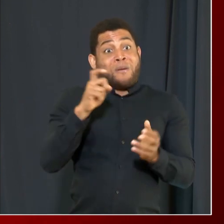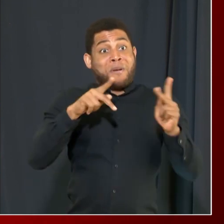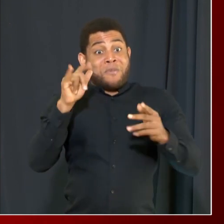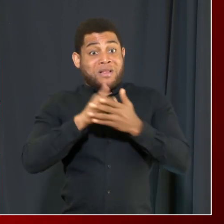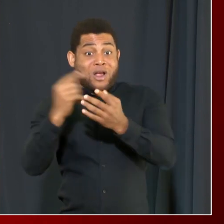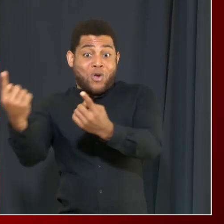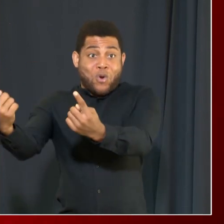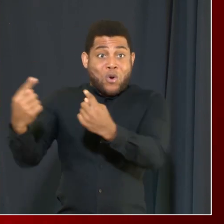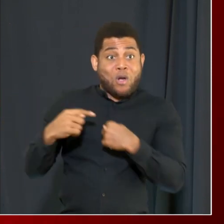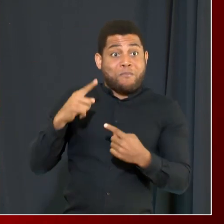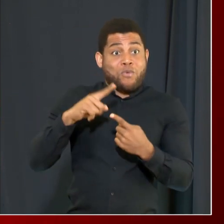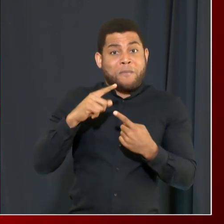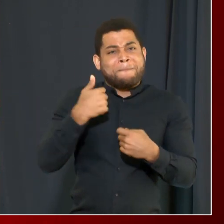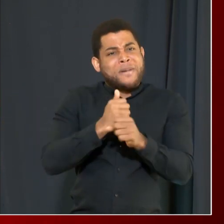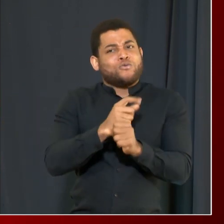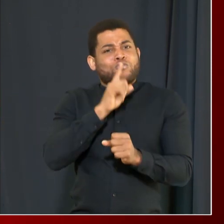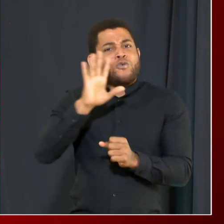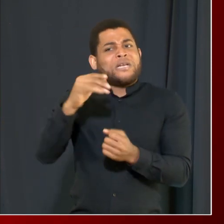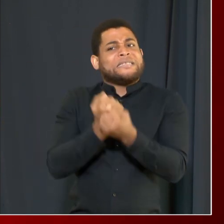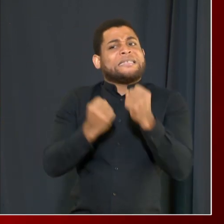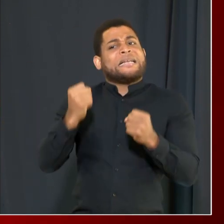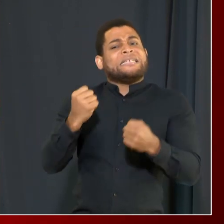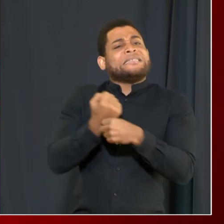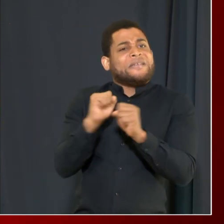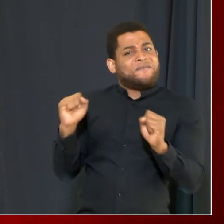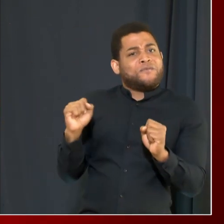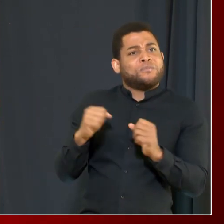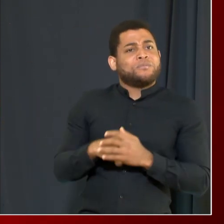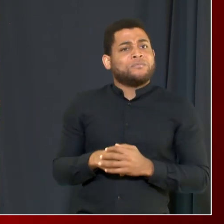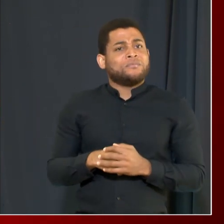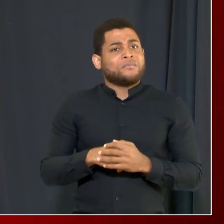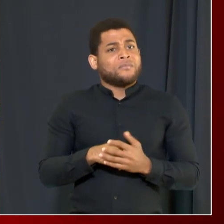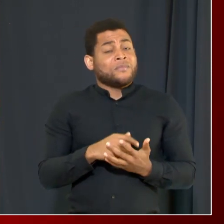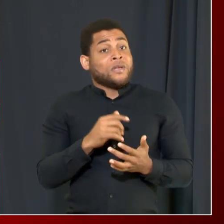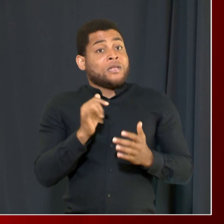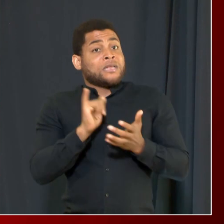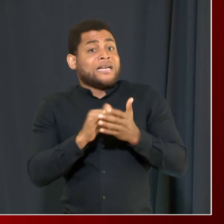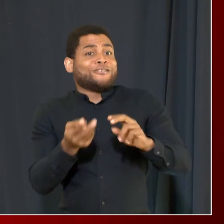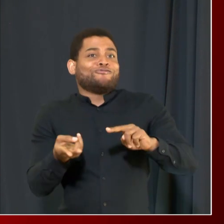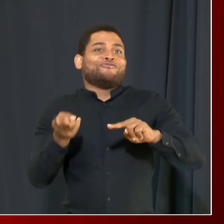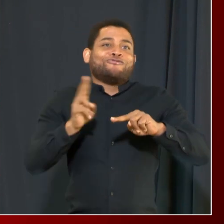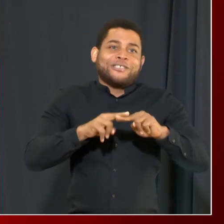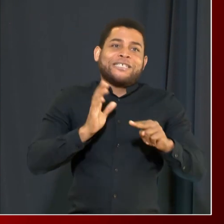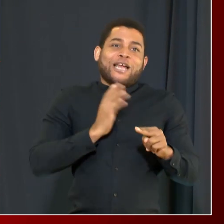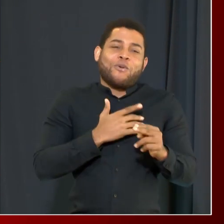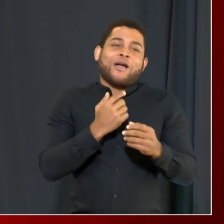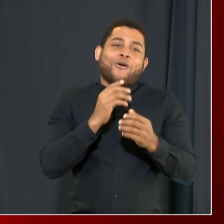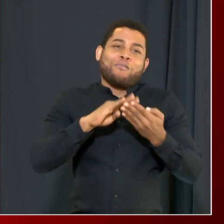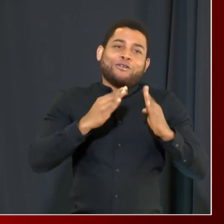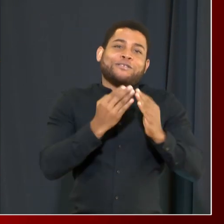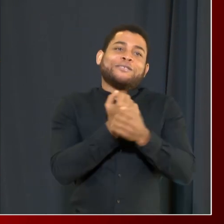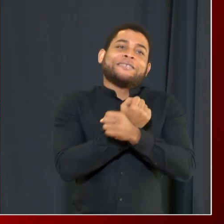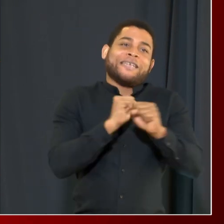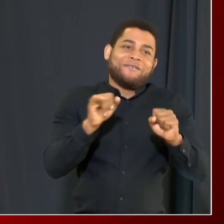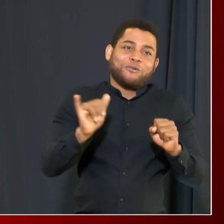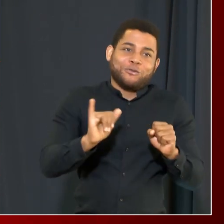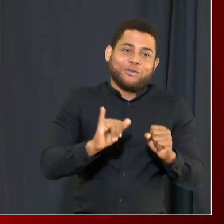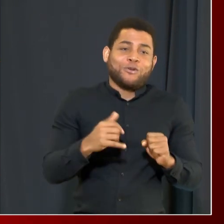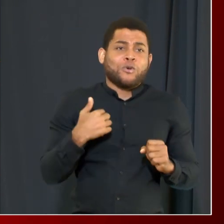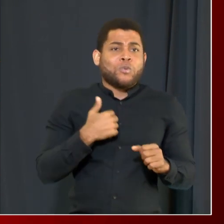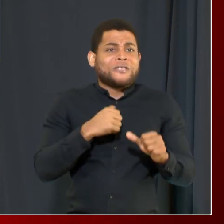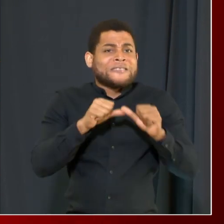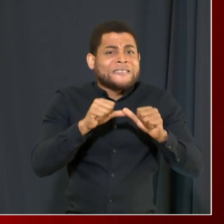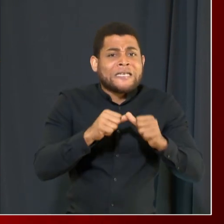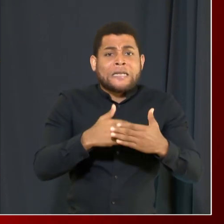makes our community safer. So what's next? We are continuously looking for ways to improve public safety in the District